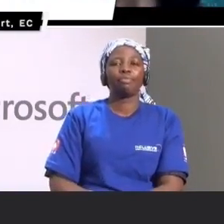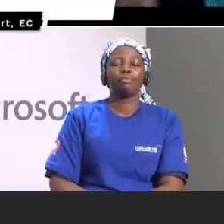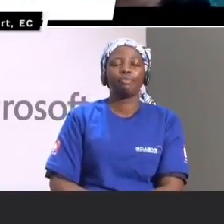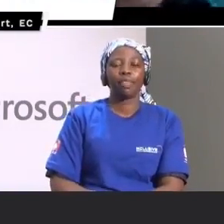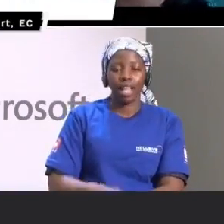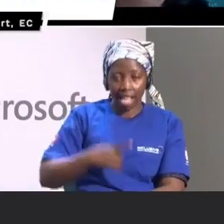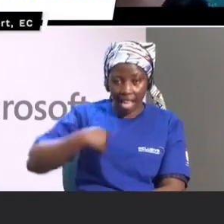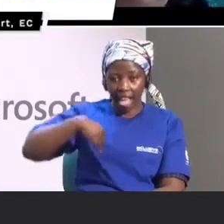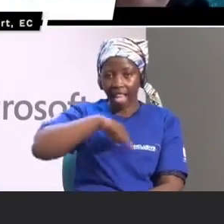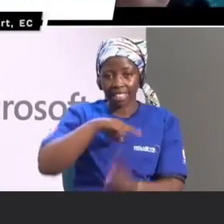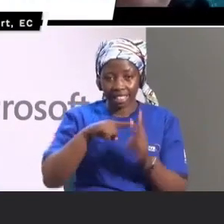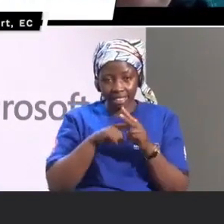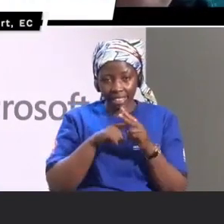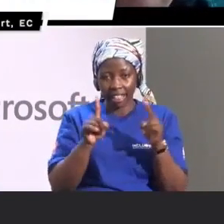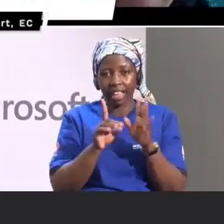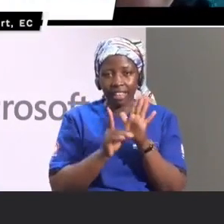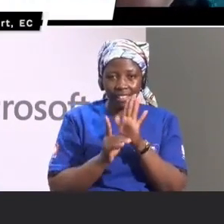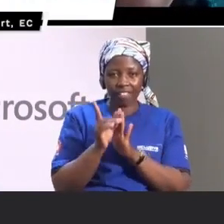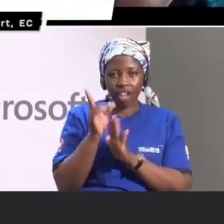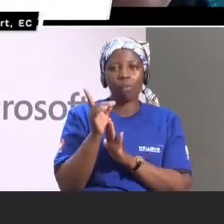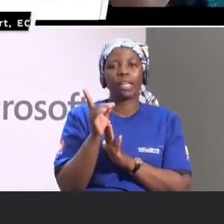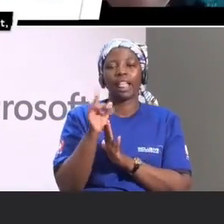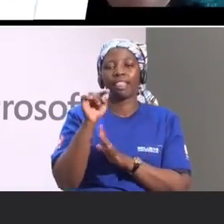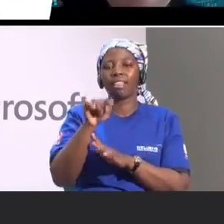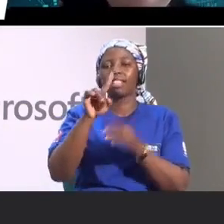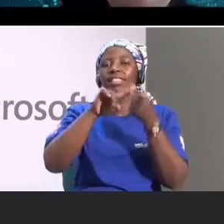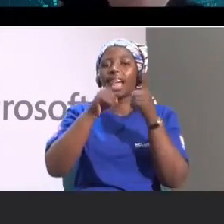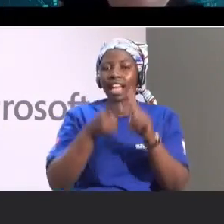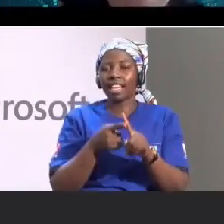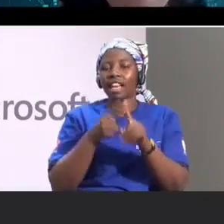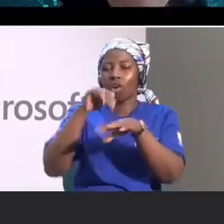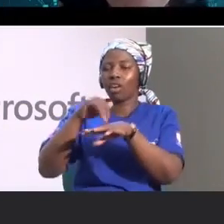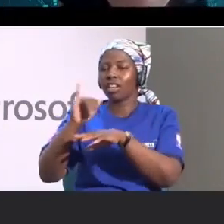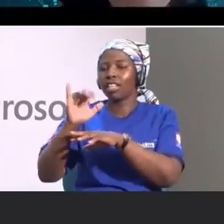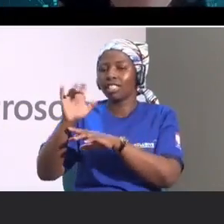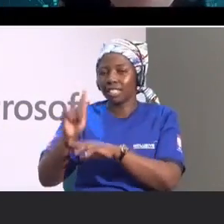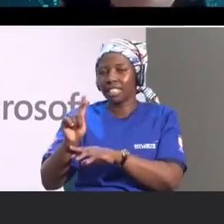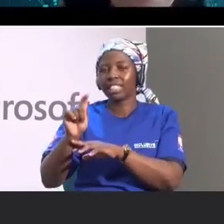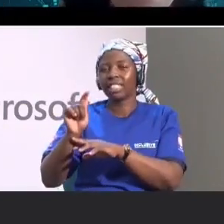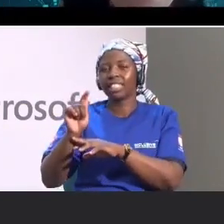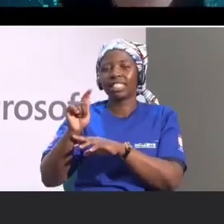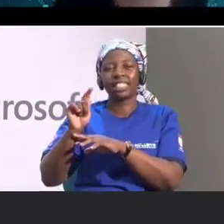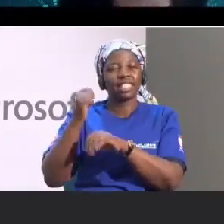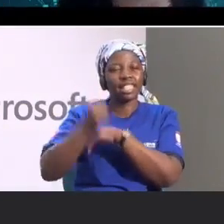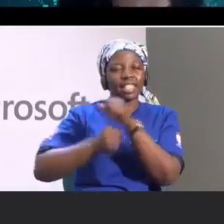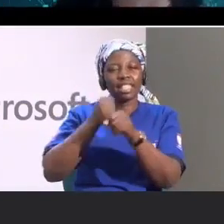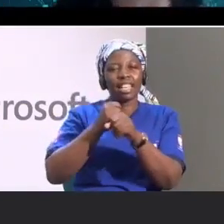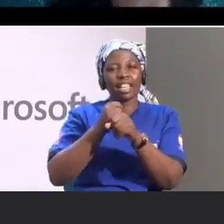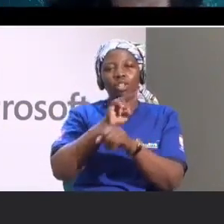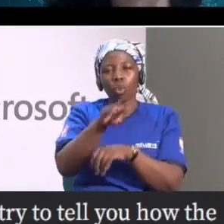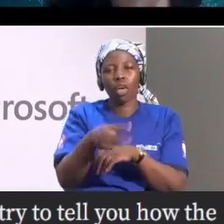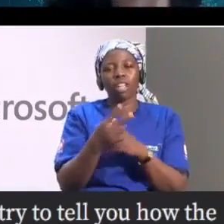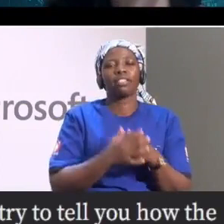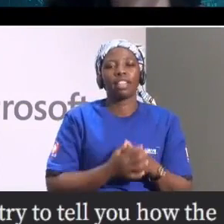We started developing these standards on ICT in the early 2000s. And